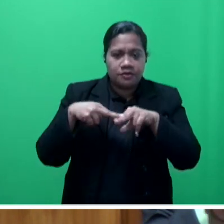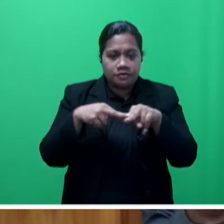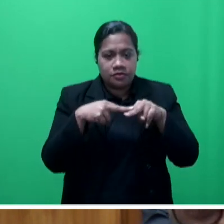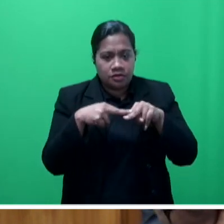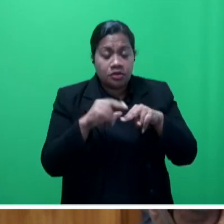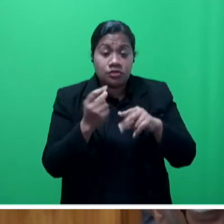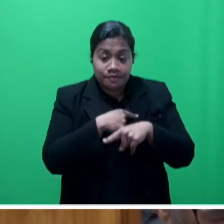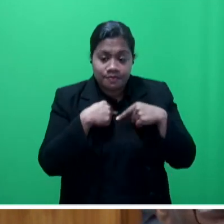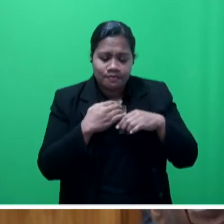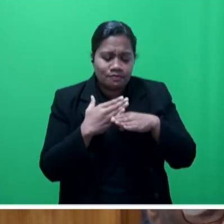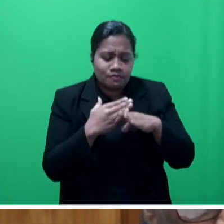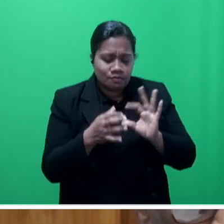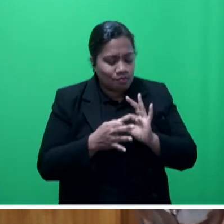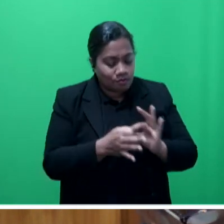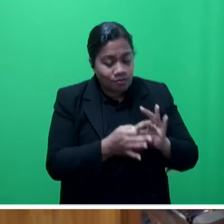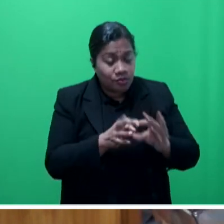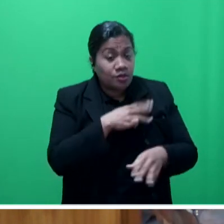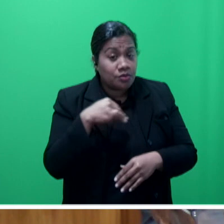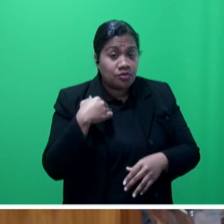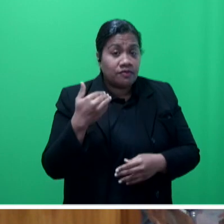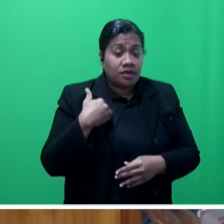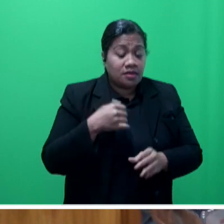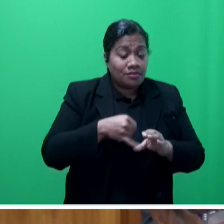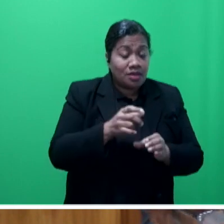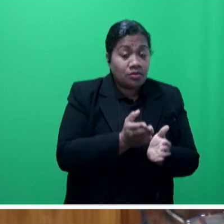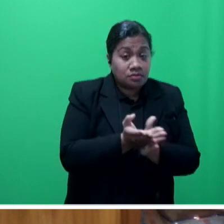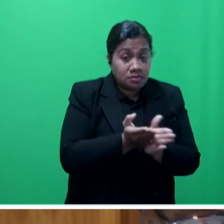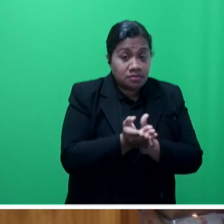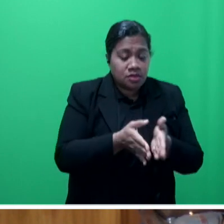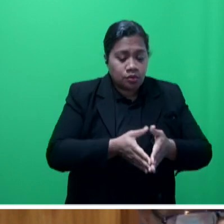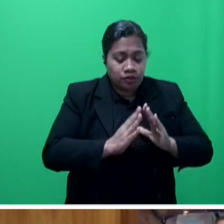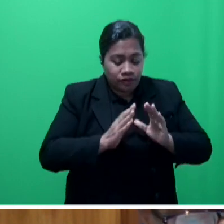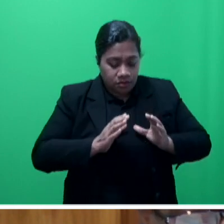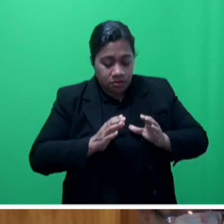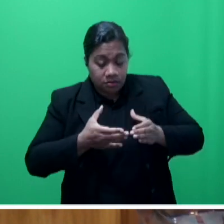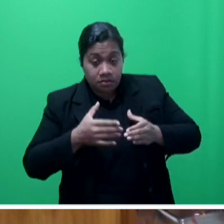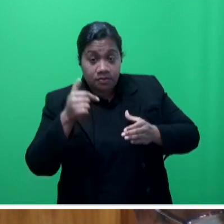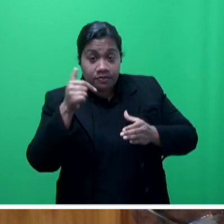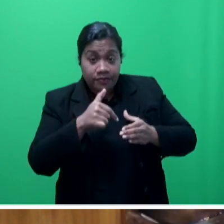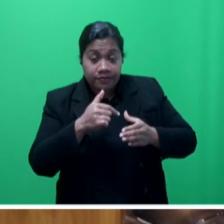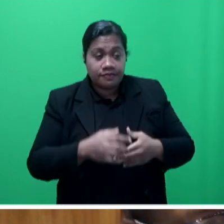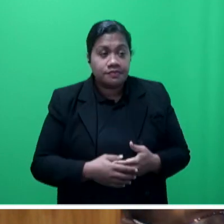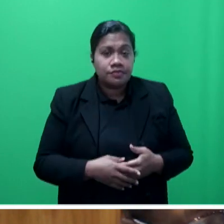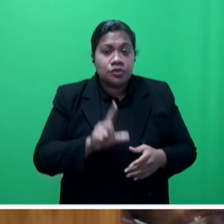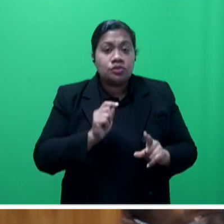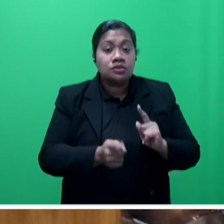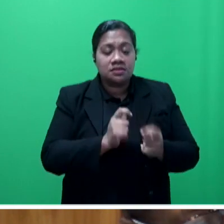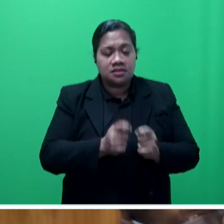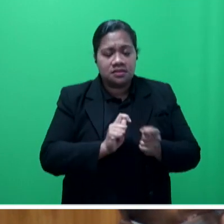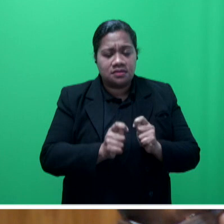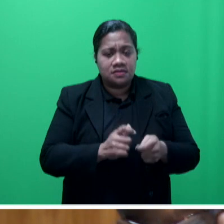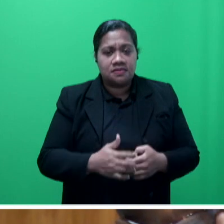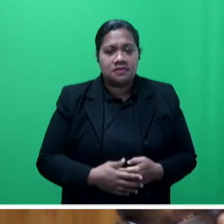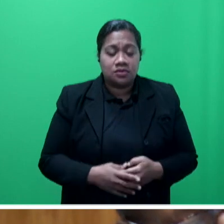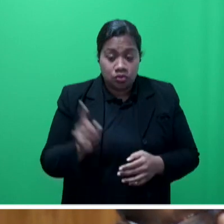work closely with the Ministry of Health and Medical Services to establish a private sector-wide network of testing facilities.